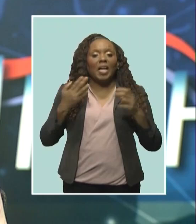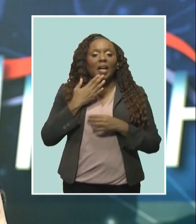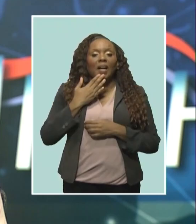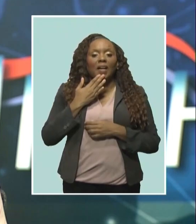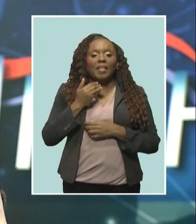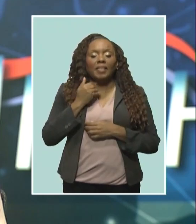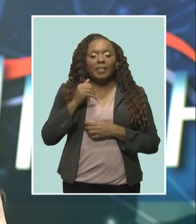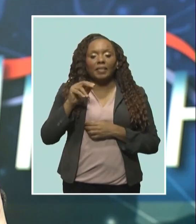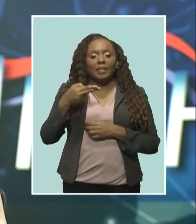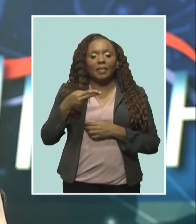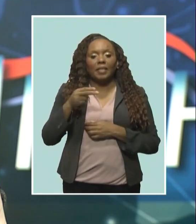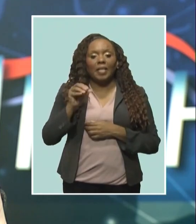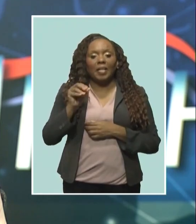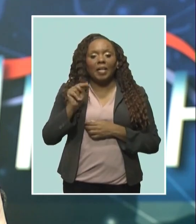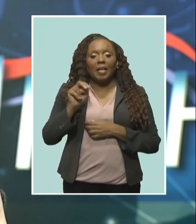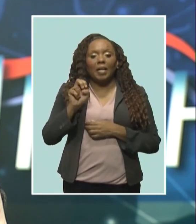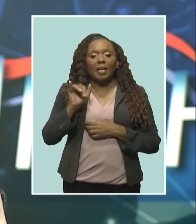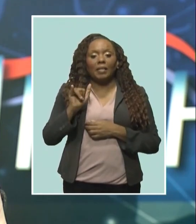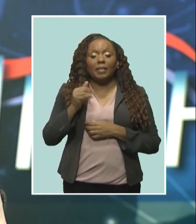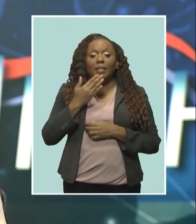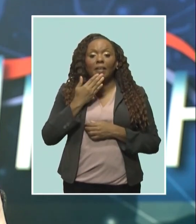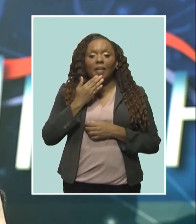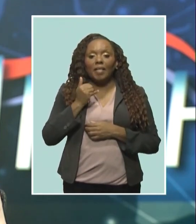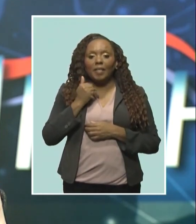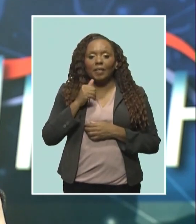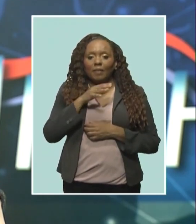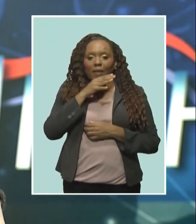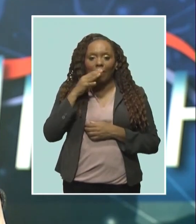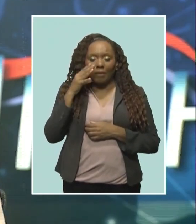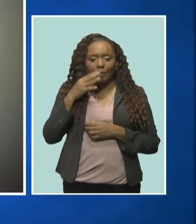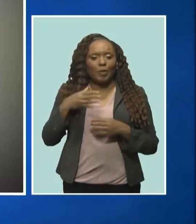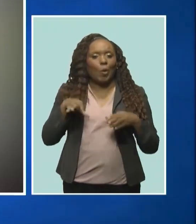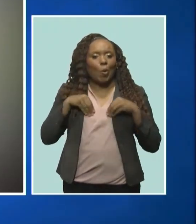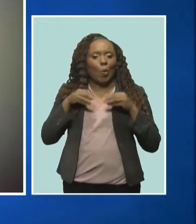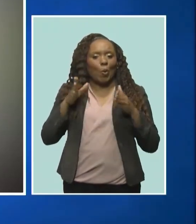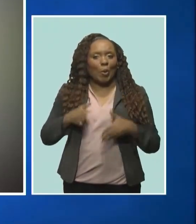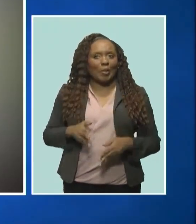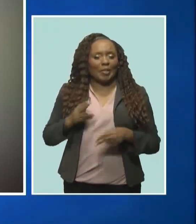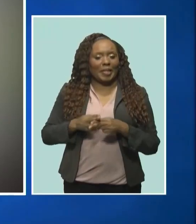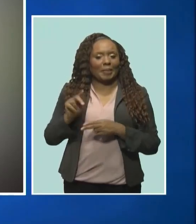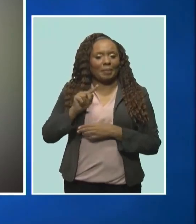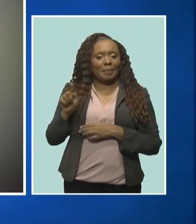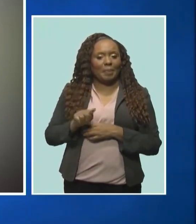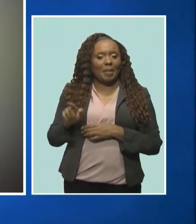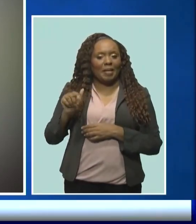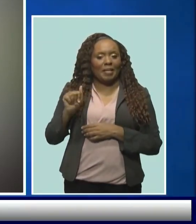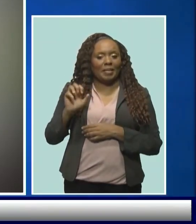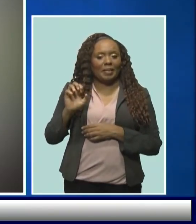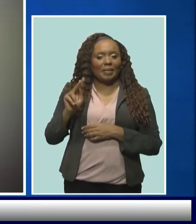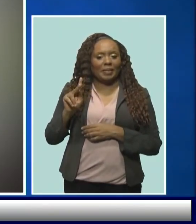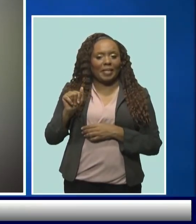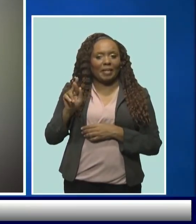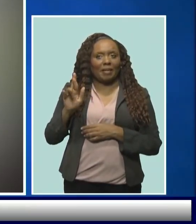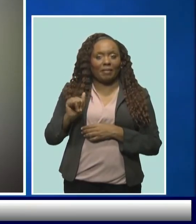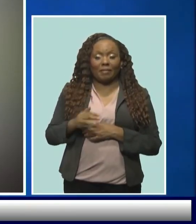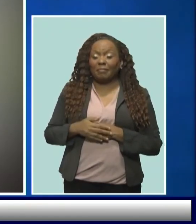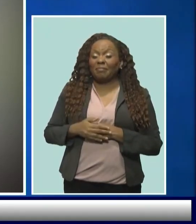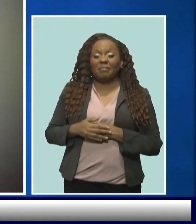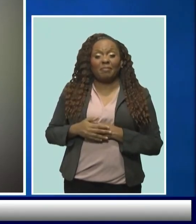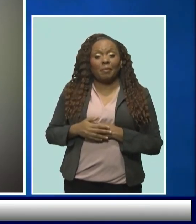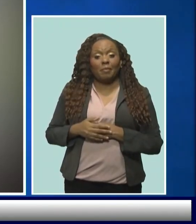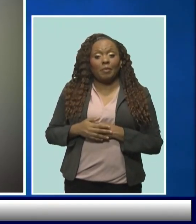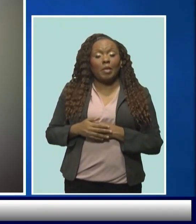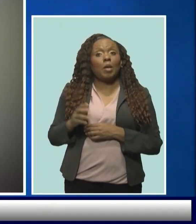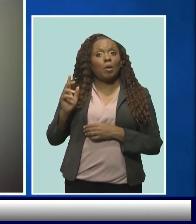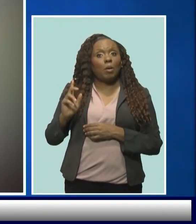to the creator and owner, Zachary Lynch. The beekeeper says his passion for beekeeping started from observing a